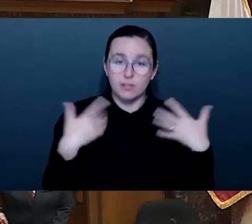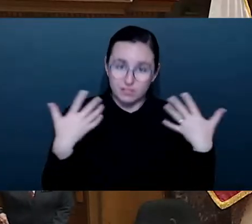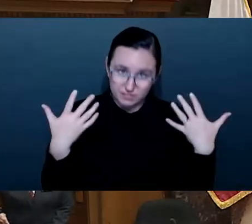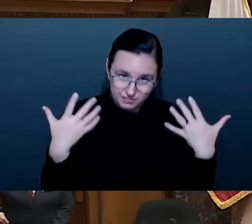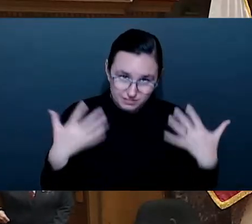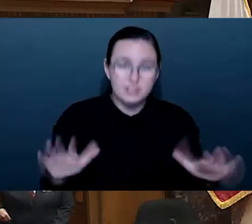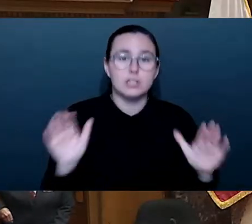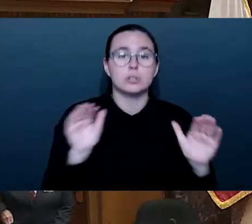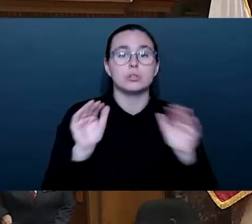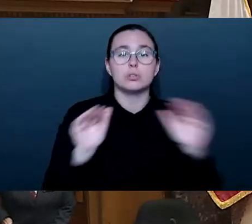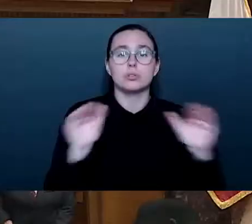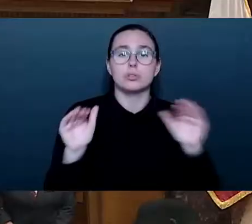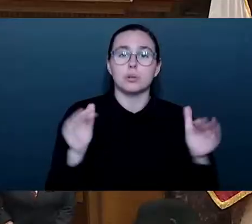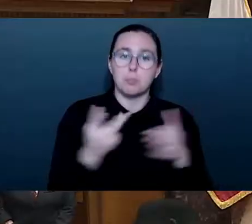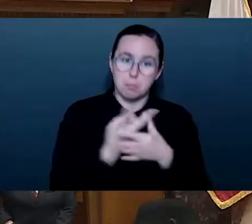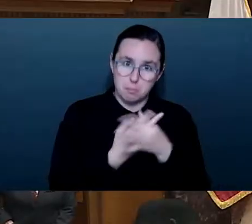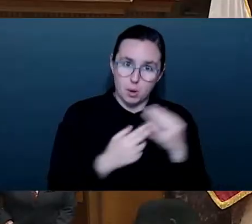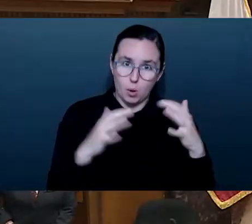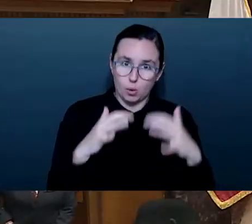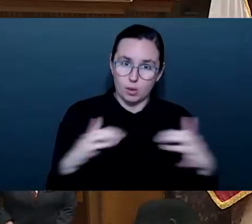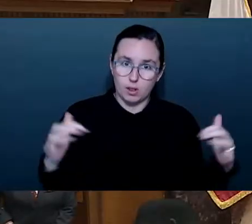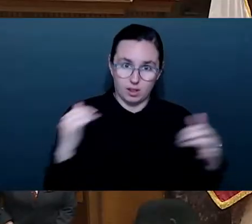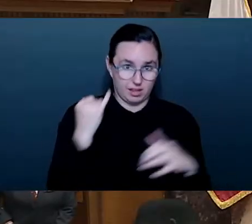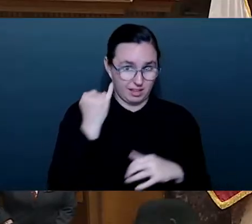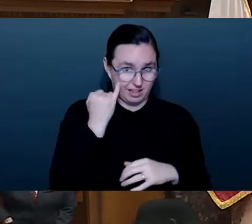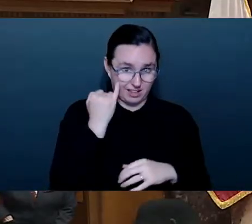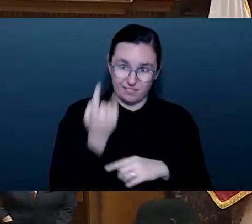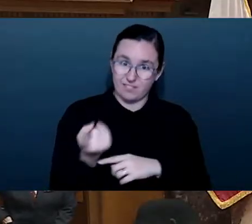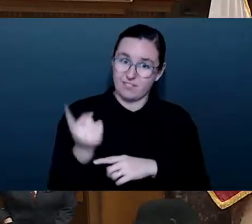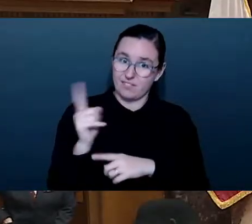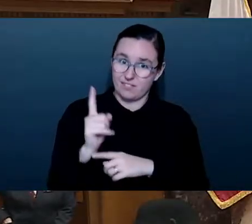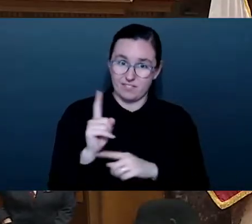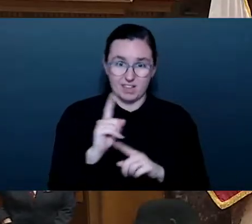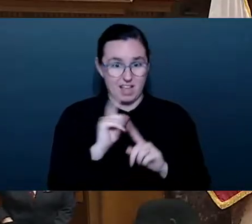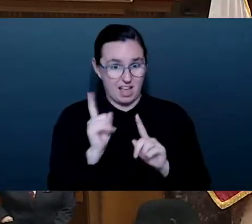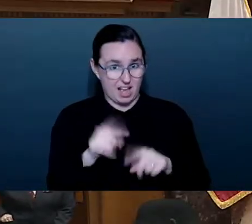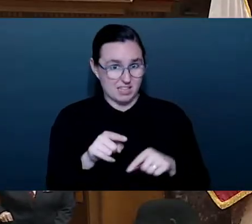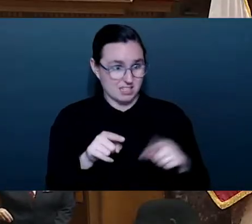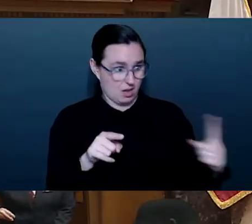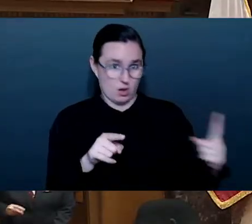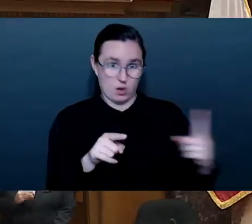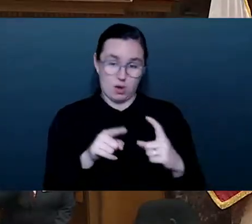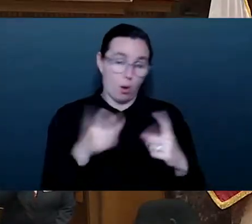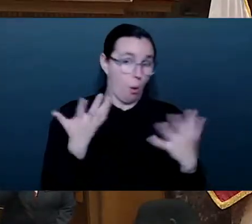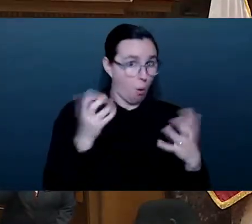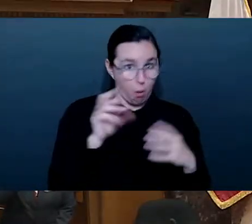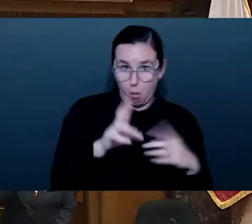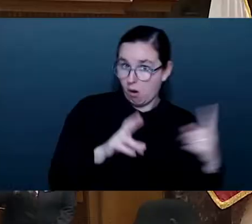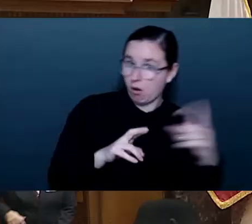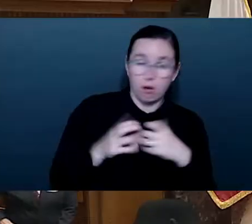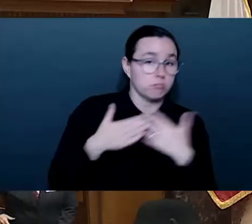is standing up answering the question or asking a question, please do not interrupt.